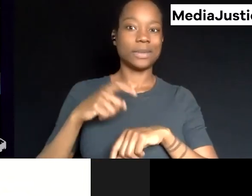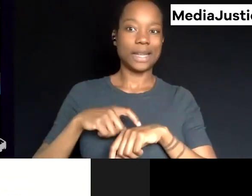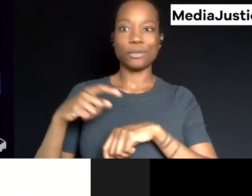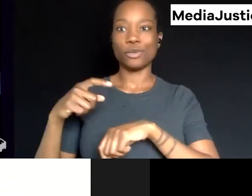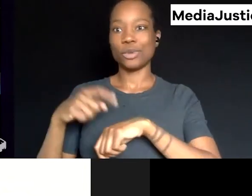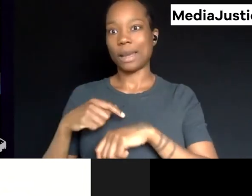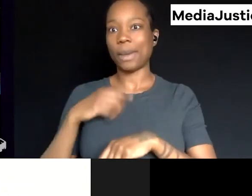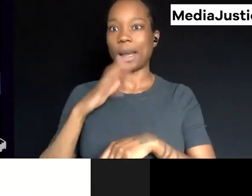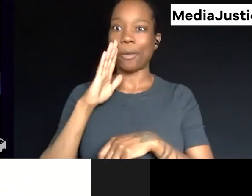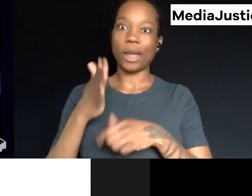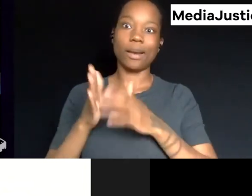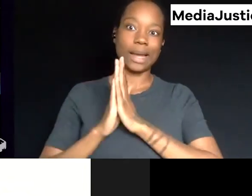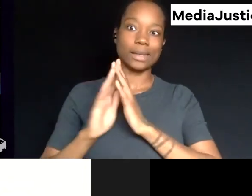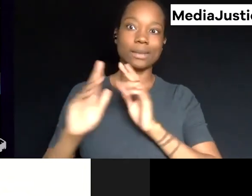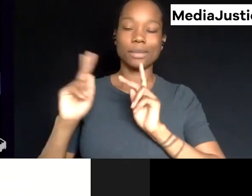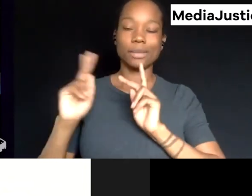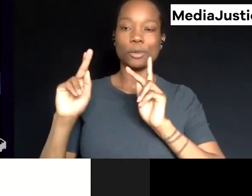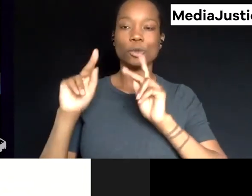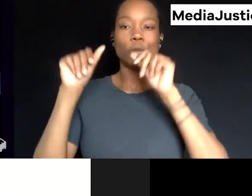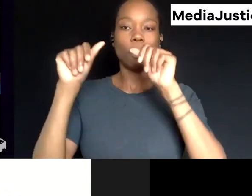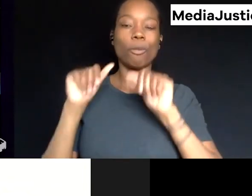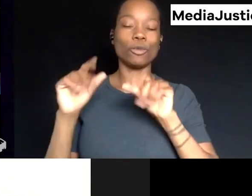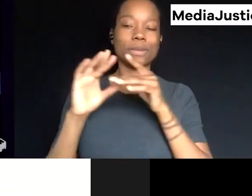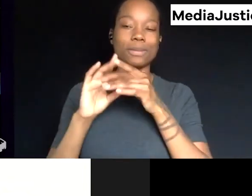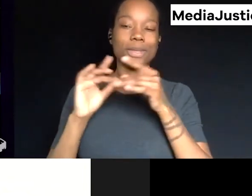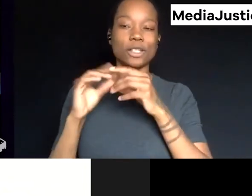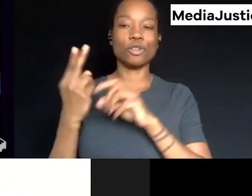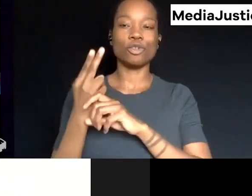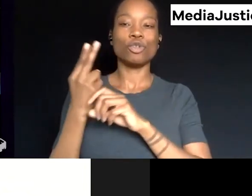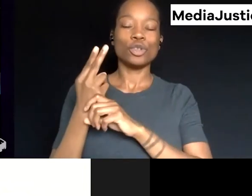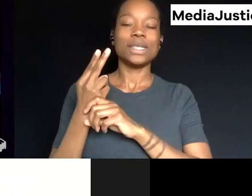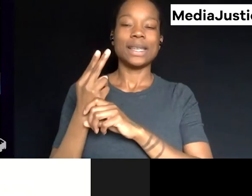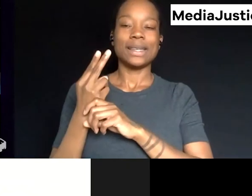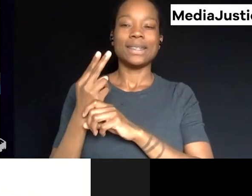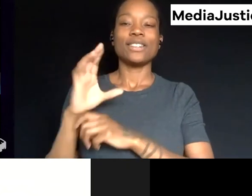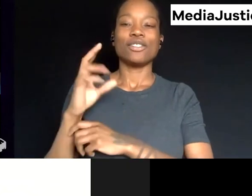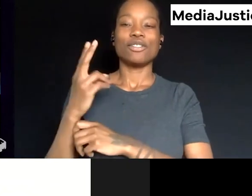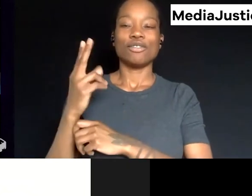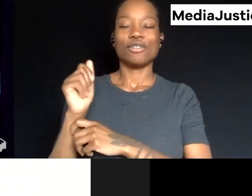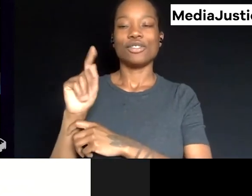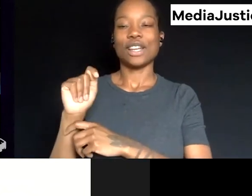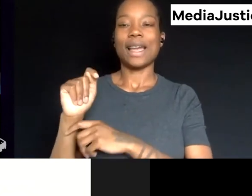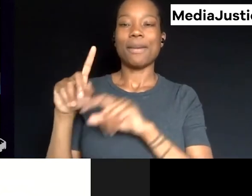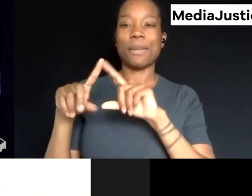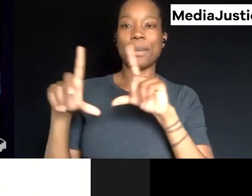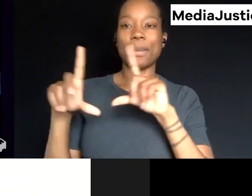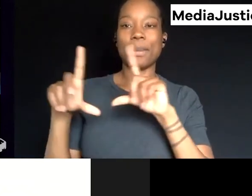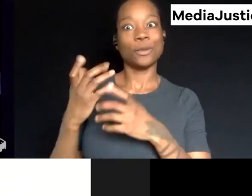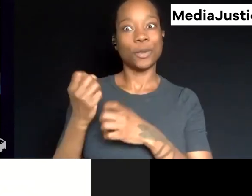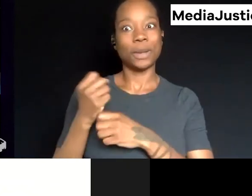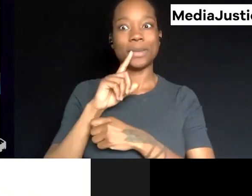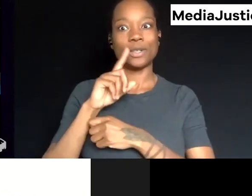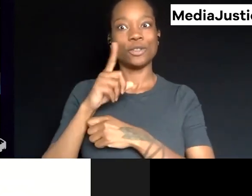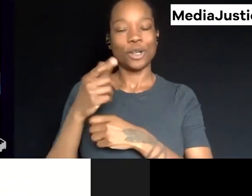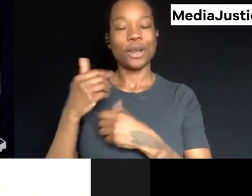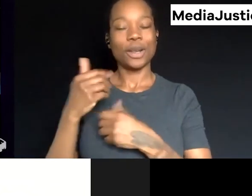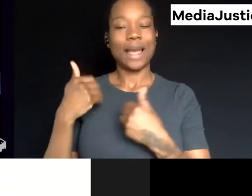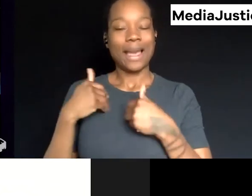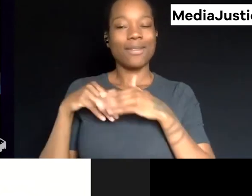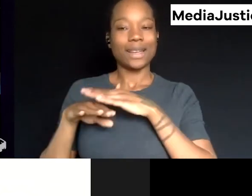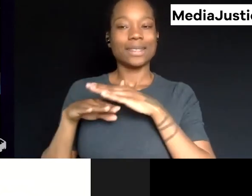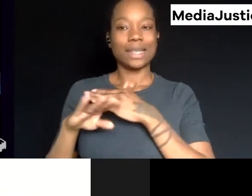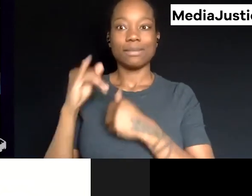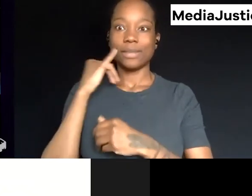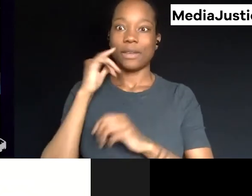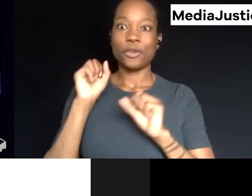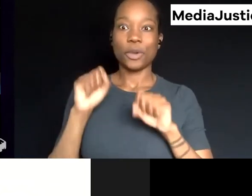know, post some messages into the chat box. So I want to make sure that you have it open. So if you can go over to the bottom of